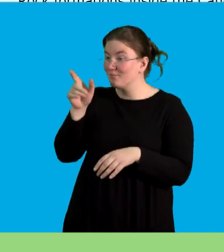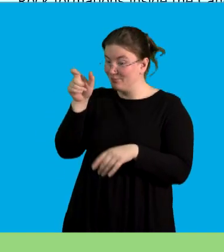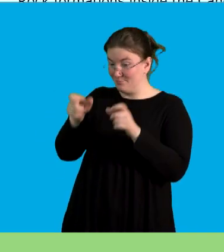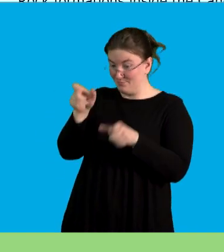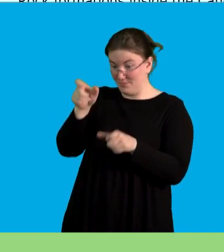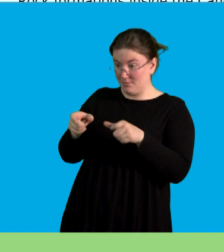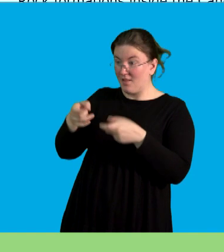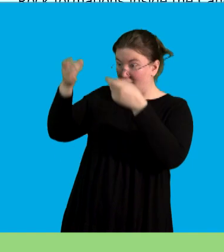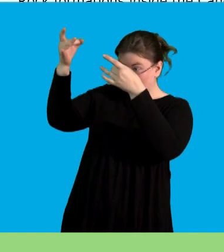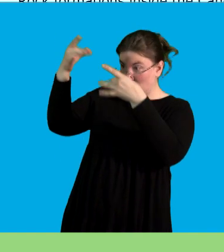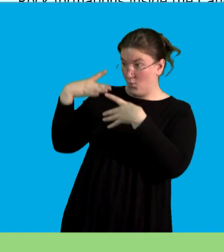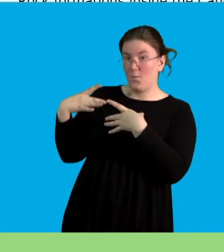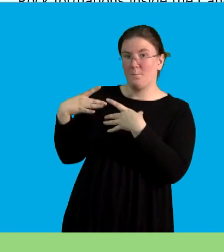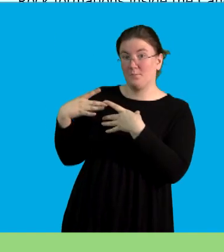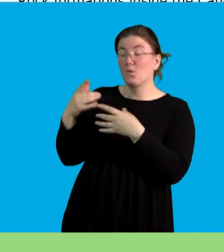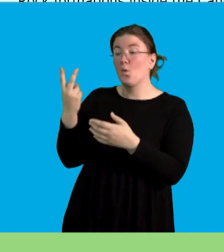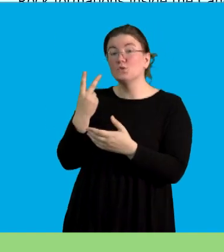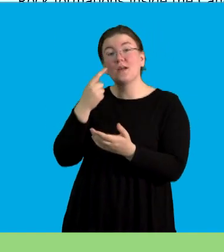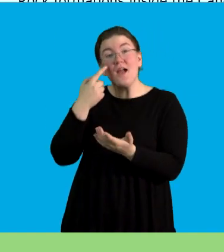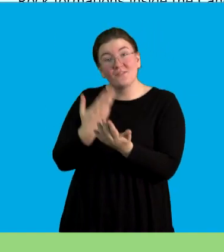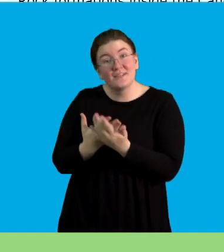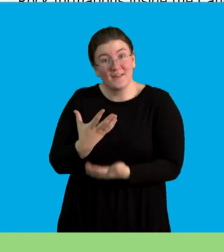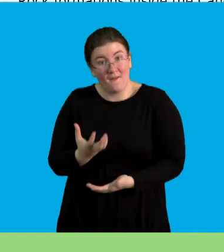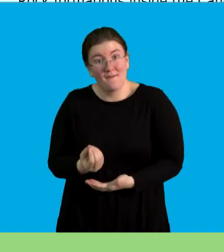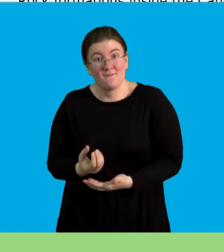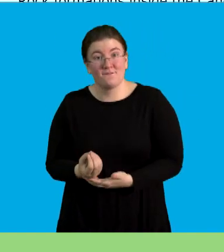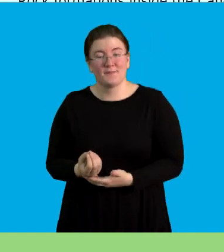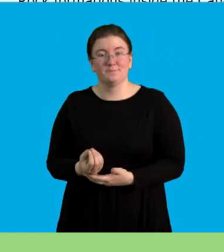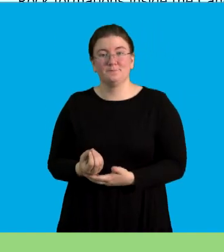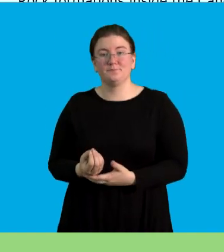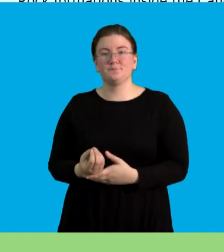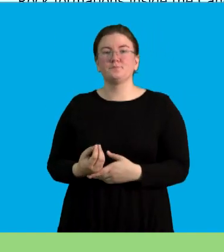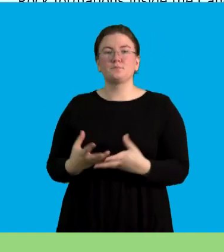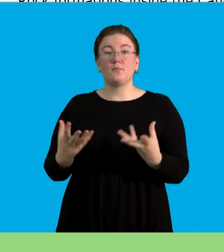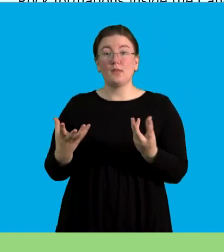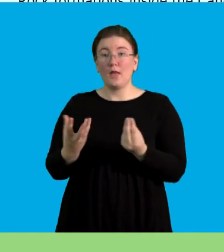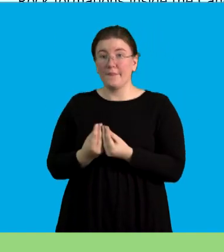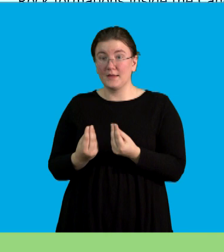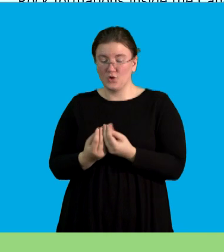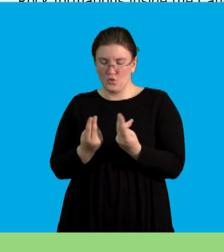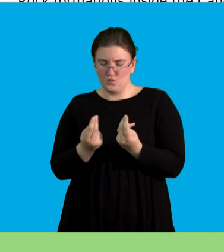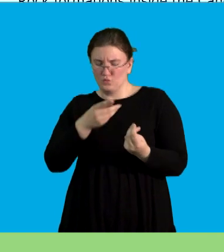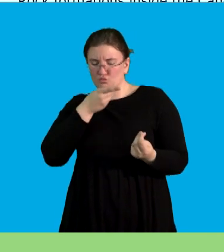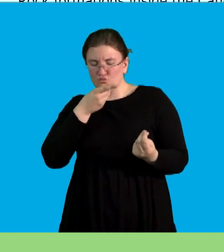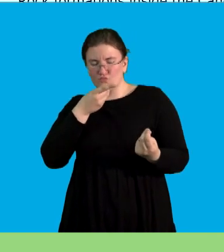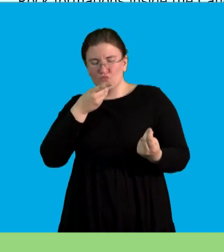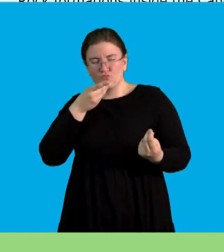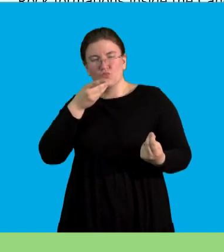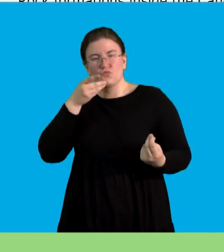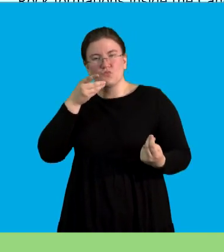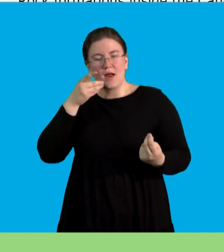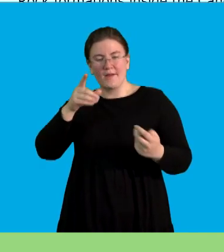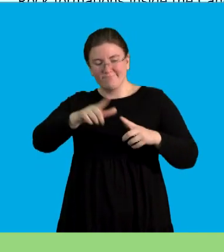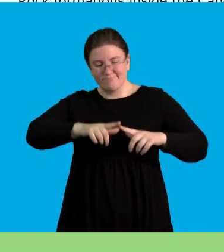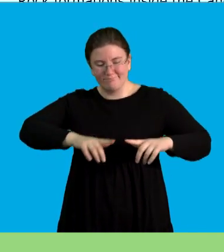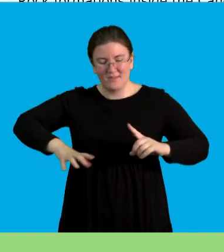and there's evidence that this is something that happened. Organisms that could not adapt to the new, drier